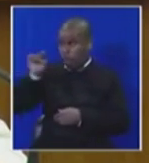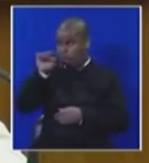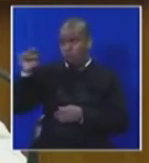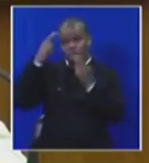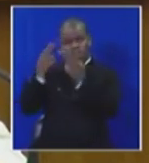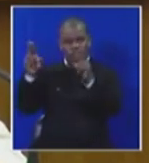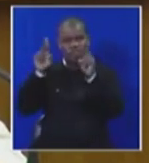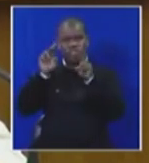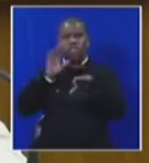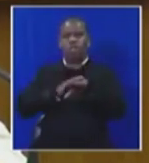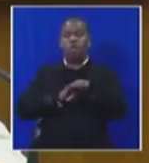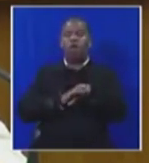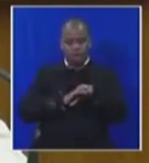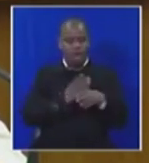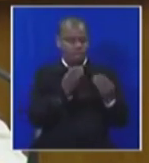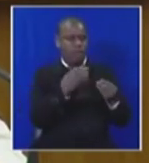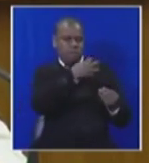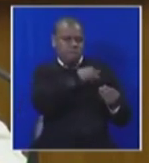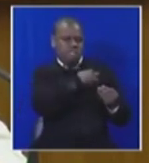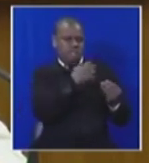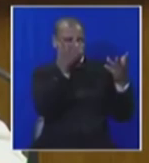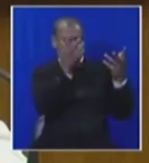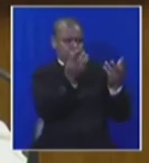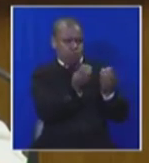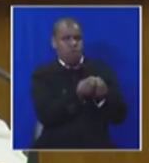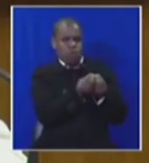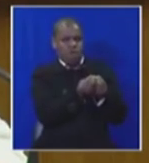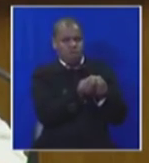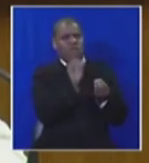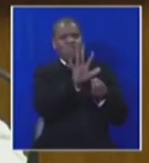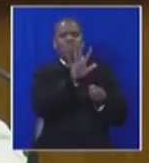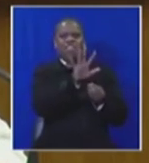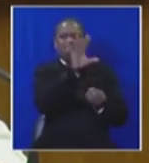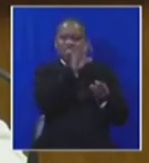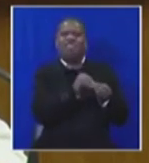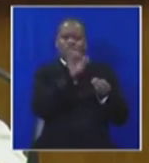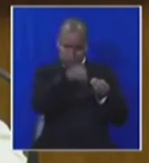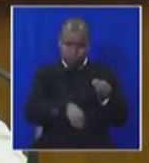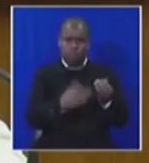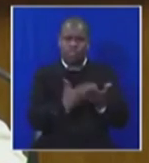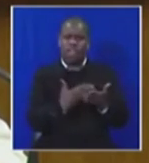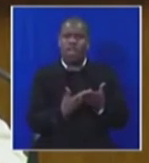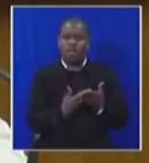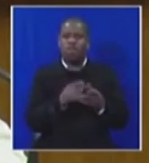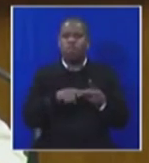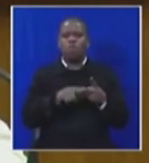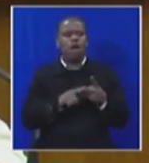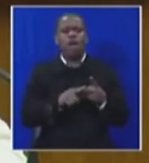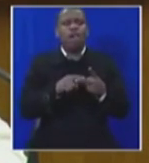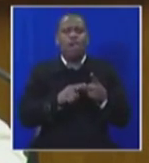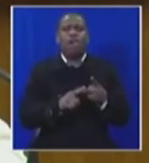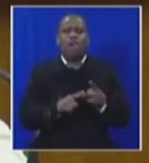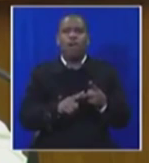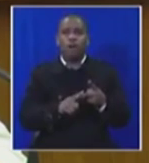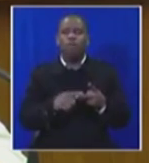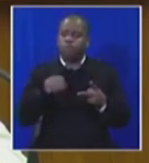would cut your number of ministries to 15. That already is 4.2 billion. Put your money where your mouth is, cut the number of ministries, and provide that